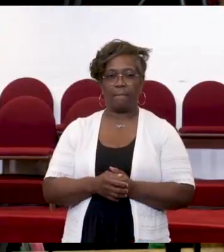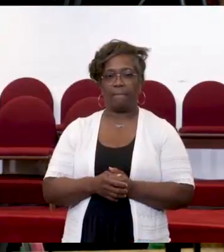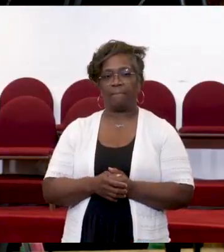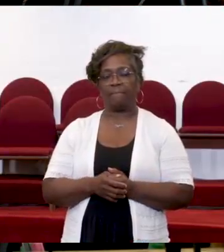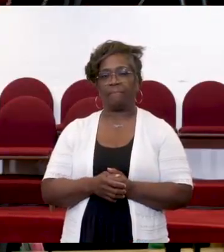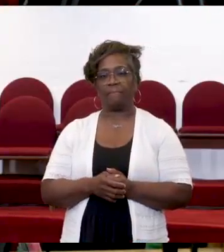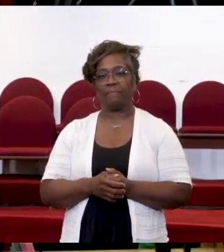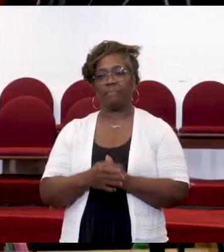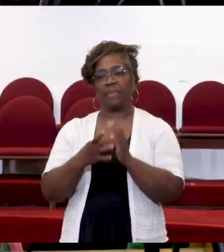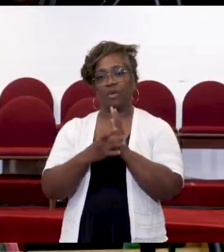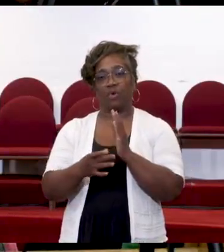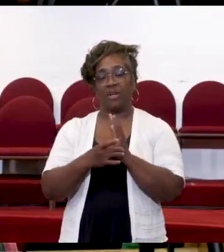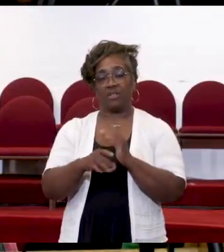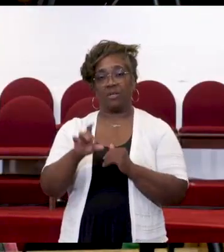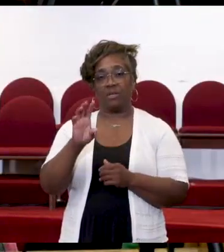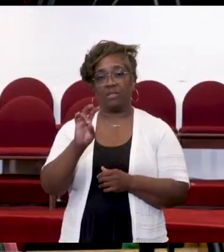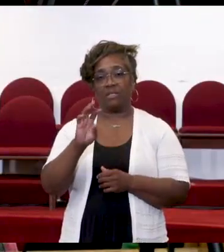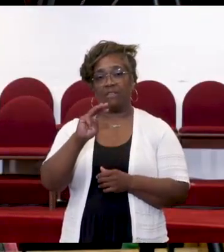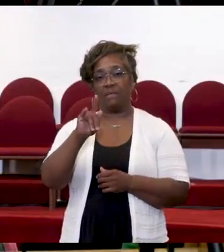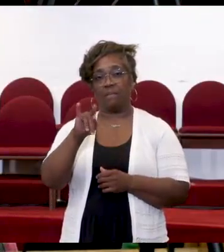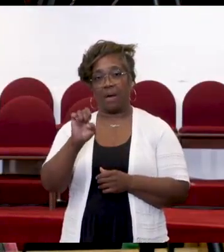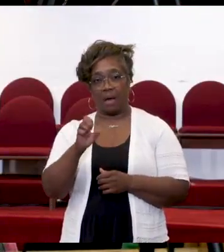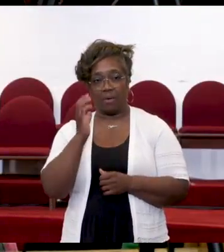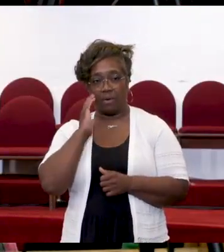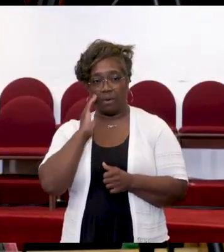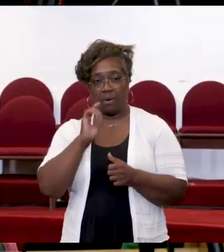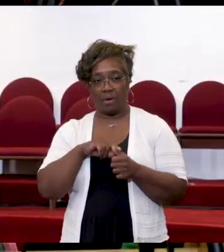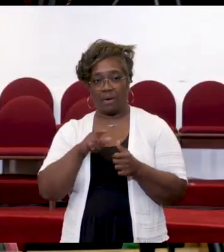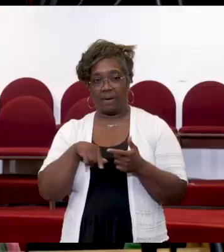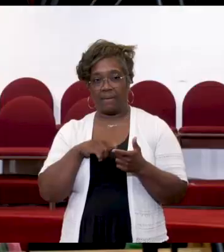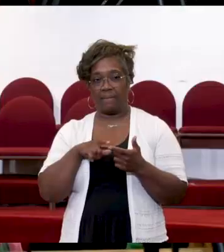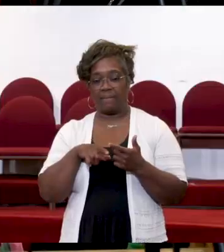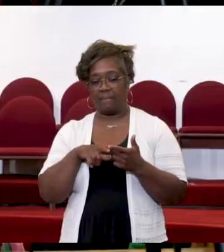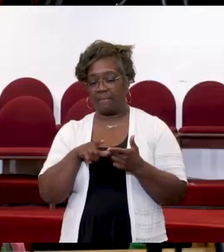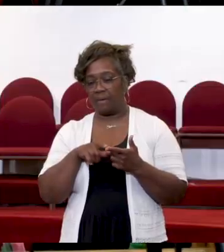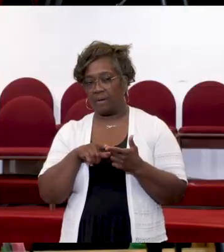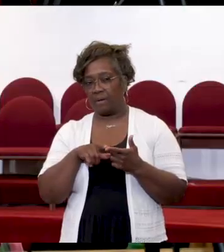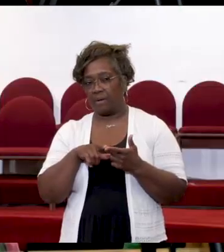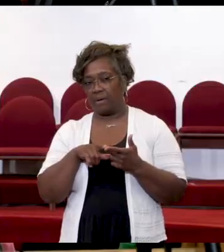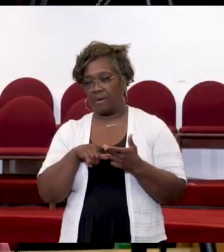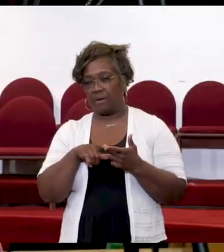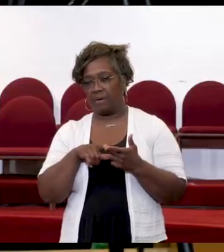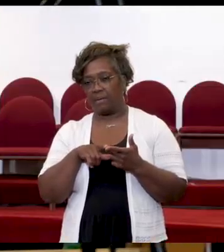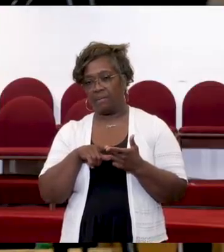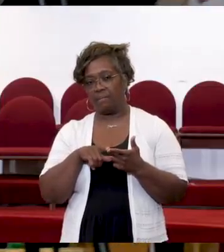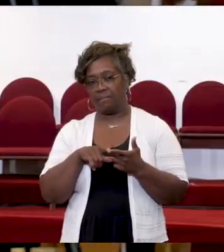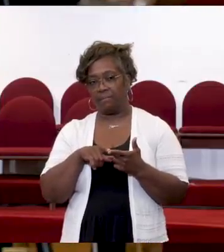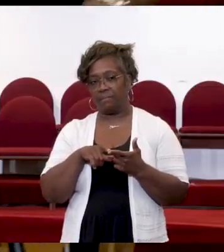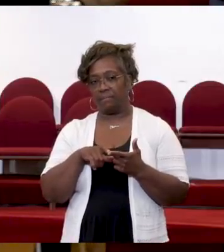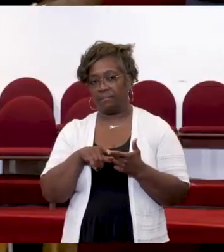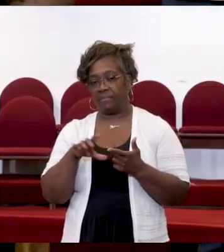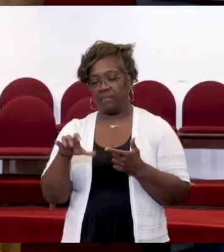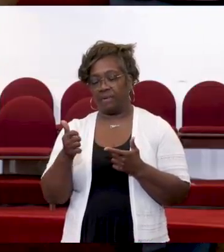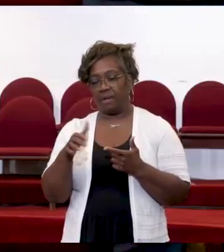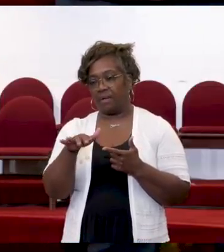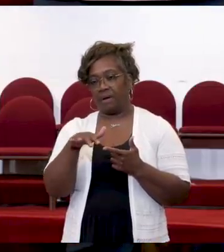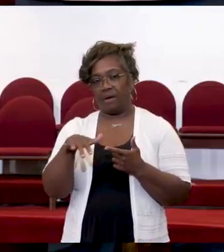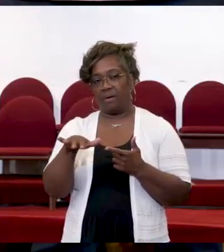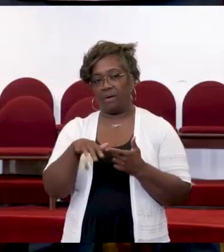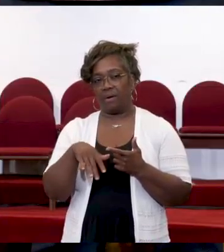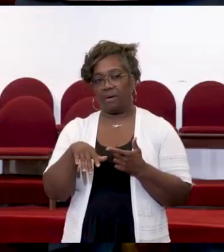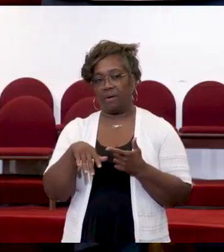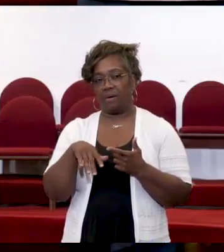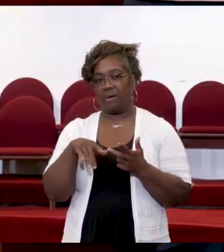We have the Gratiot 7 Mile that you're familiar with the SNF area, and then we also have the SNF area in the Campbell, Bangletown, Davison plan